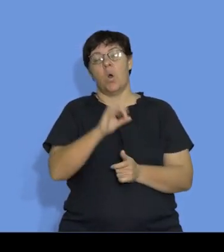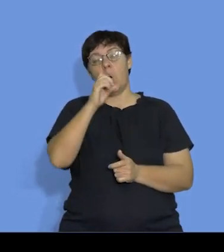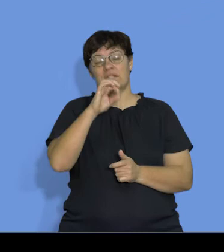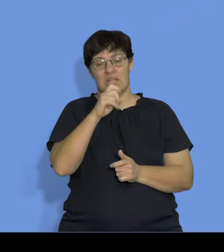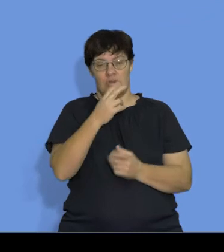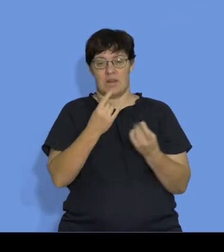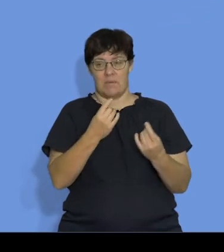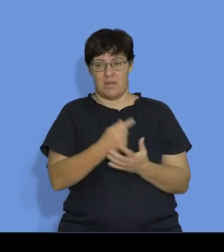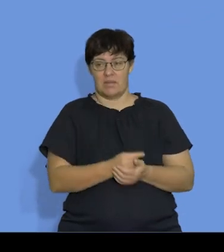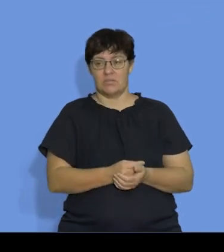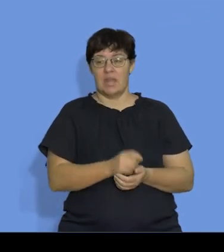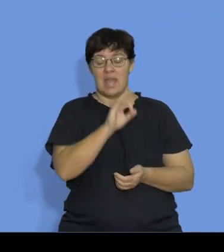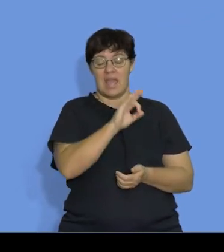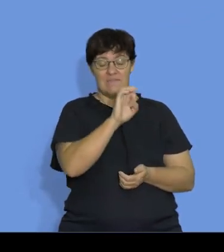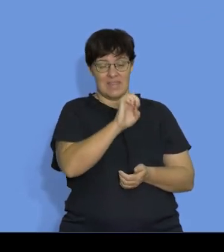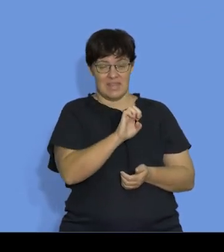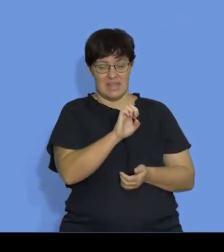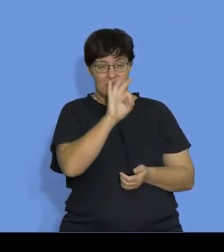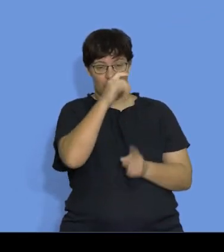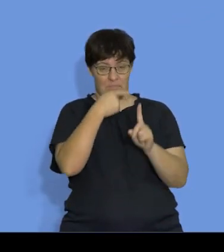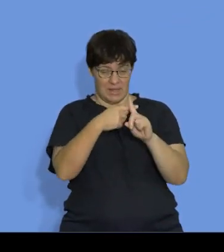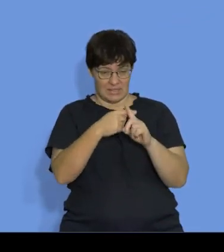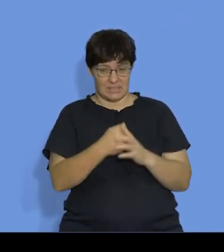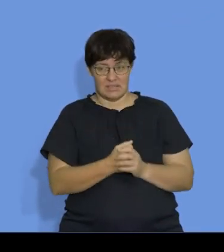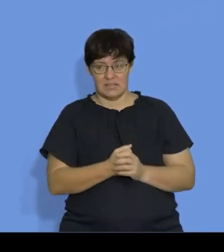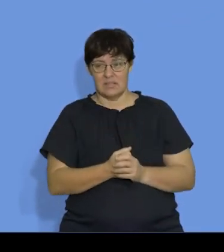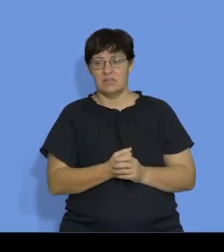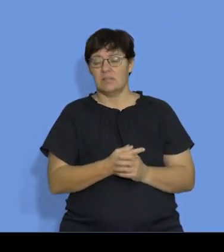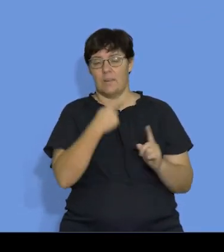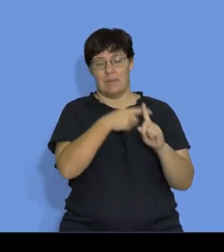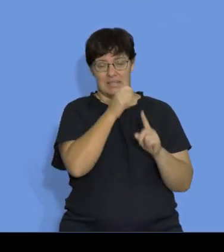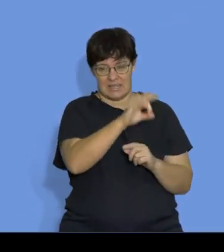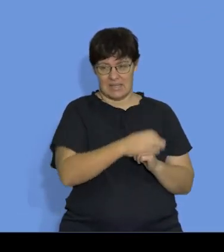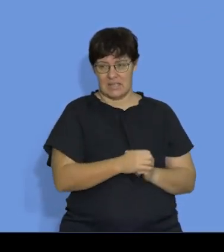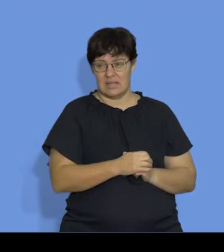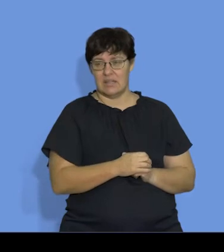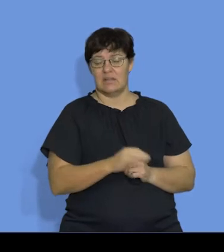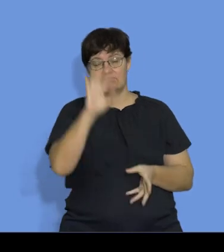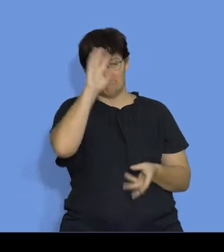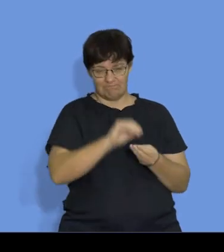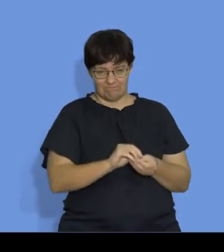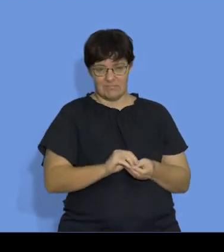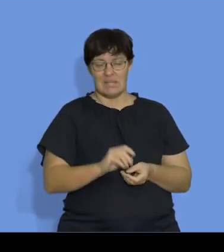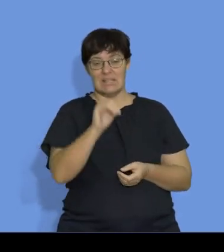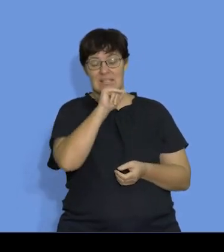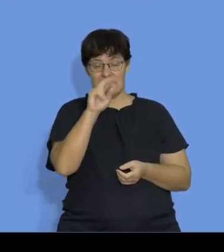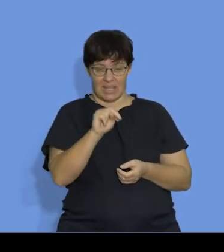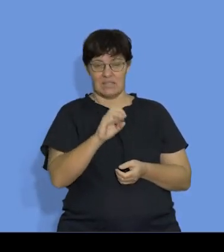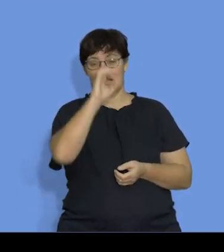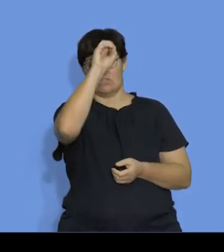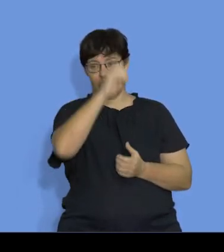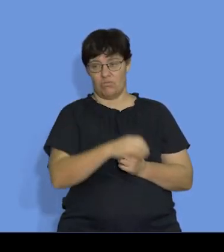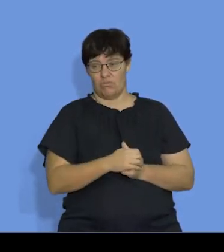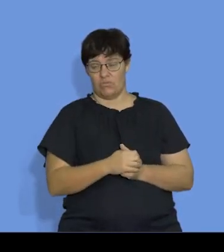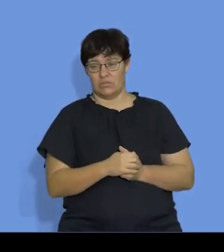iron 3 is 3 plus, is plus 3. Zinc as an atom, it's 0. This